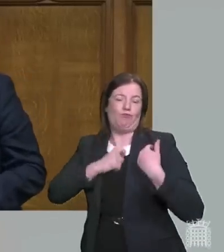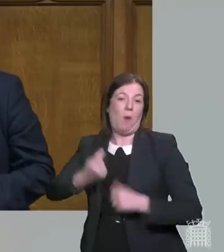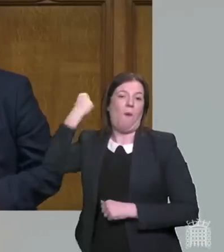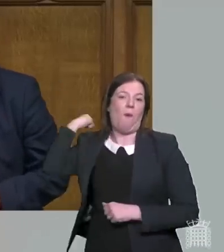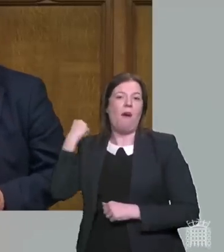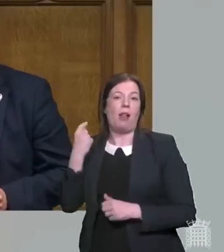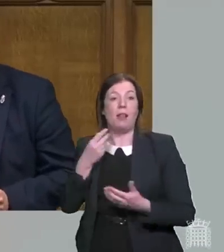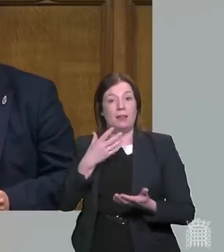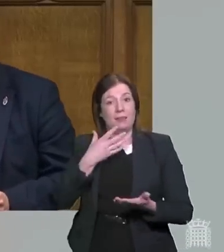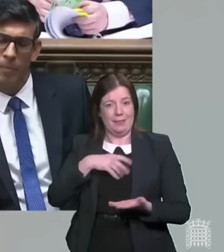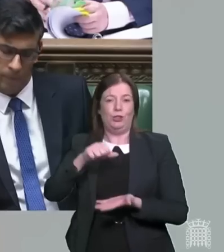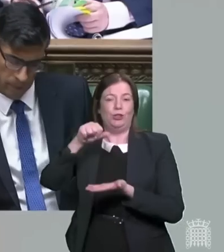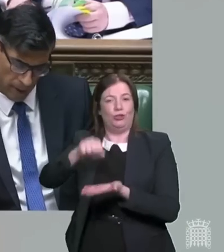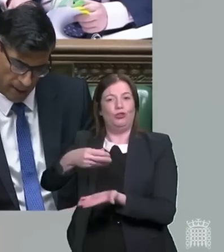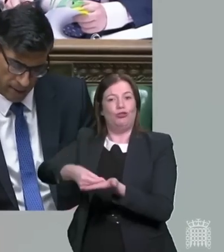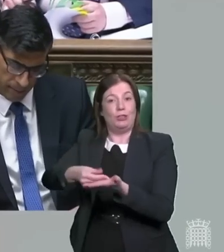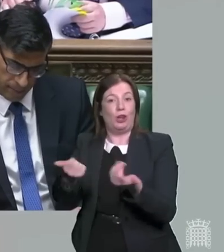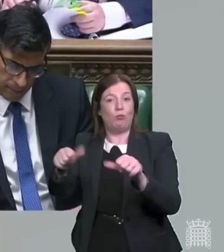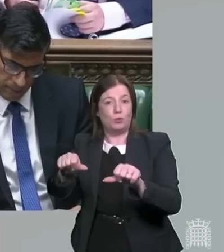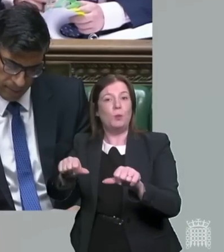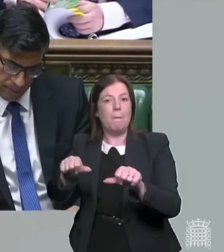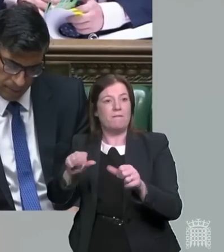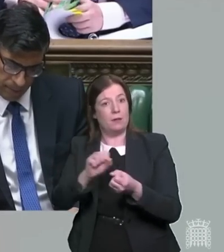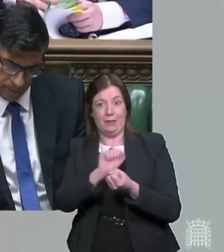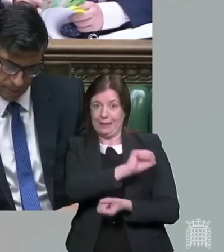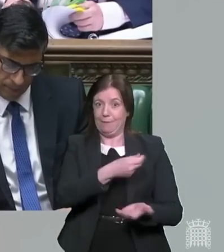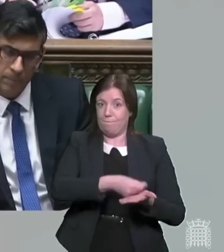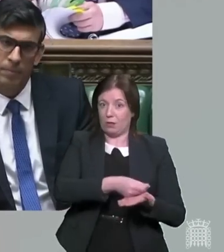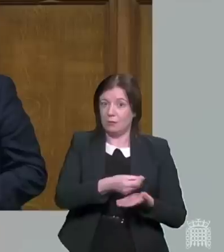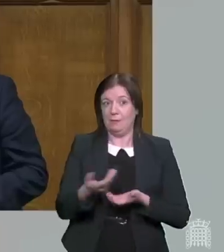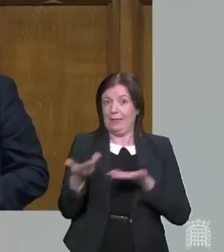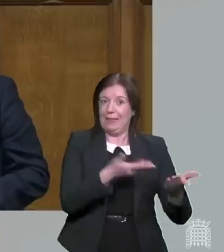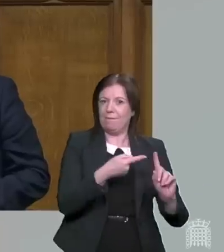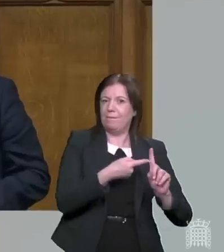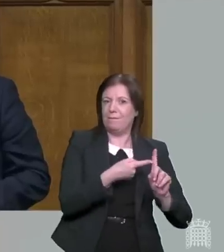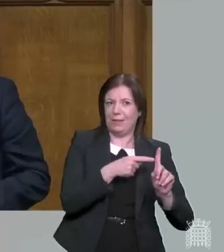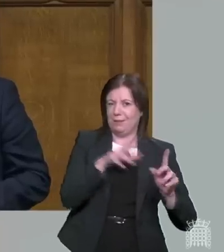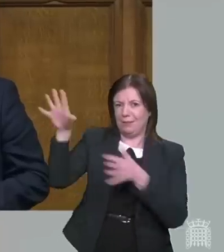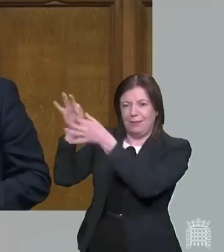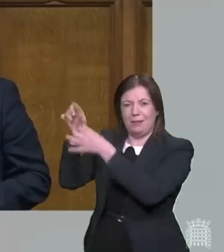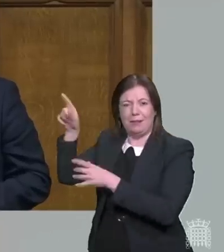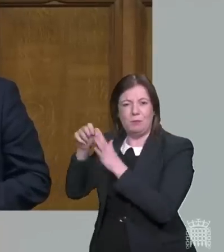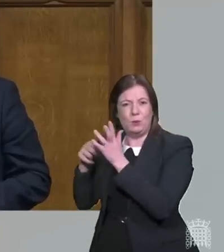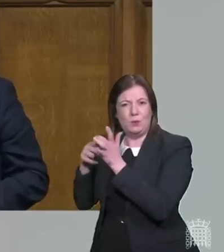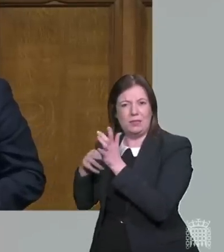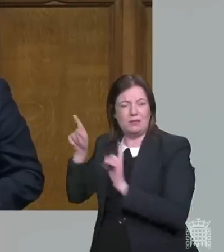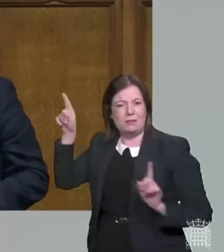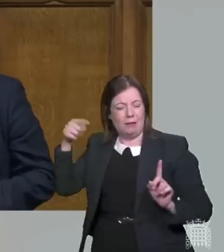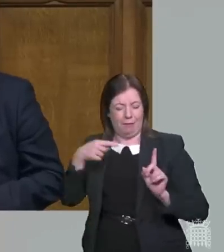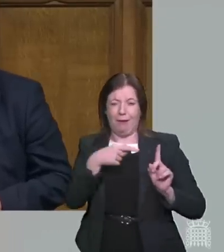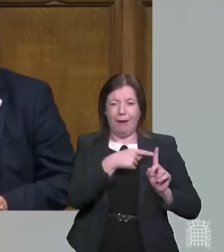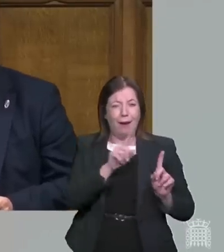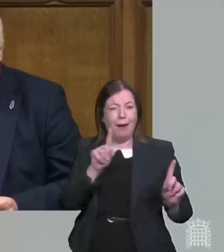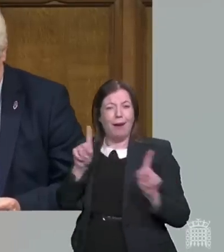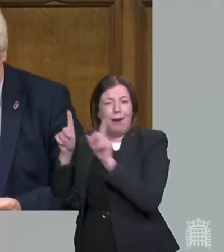require Treasury approval. So what values did the Prime Minister apply when he allowed a Putin warlord